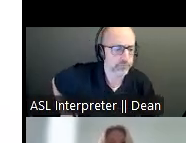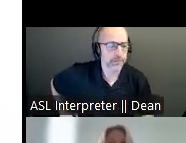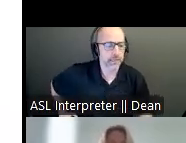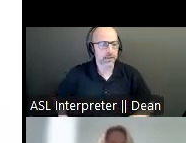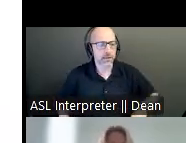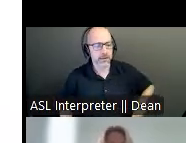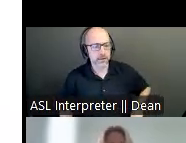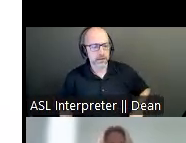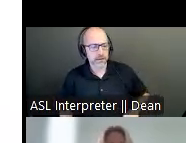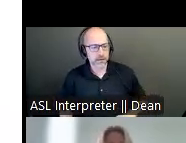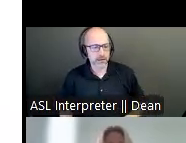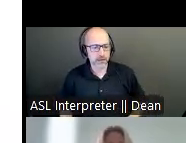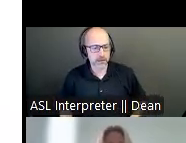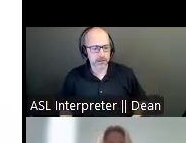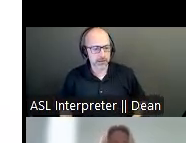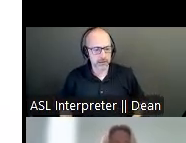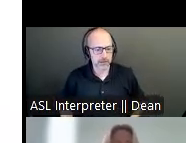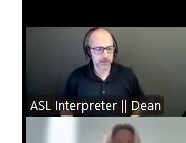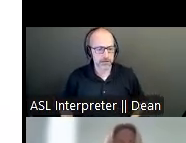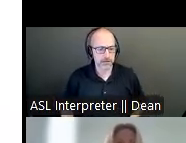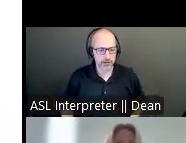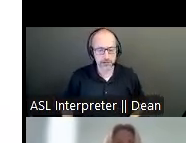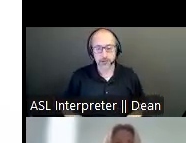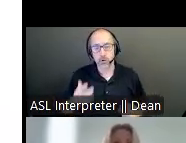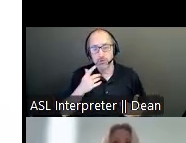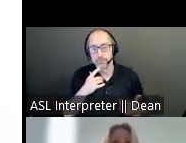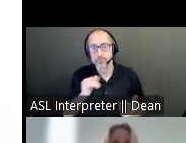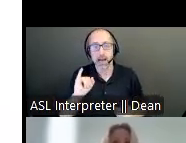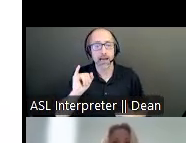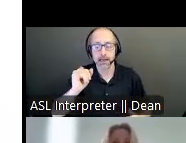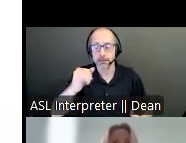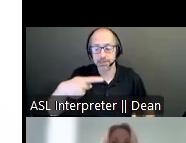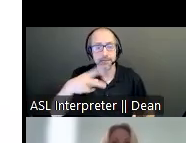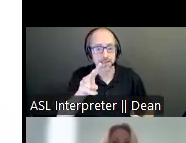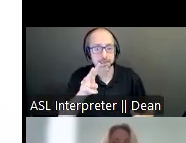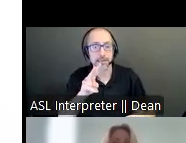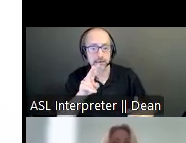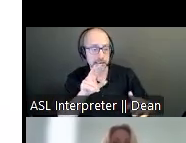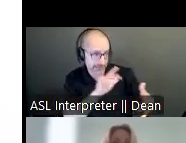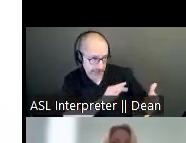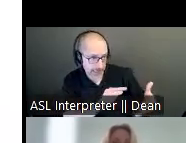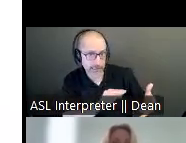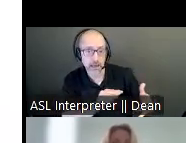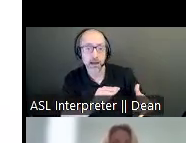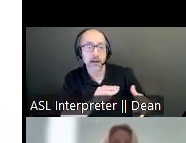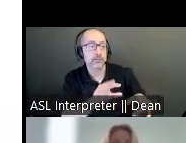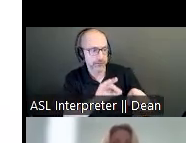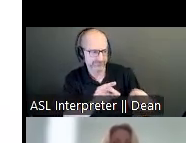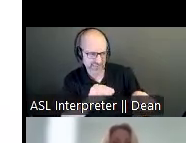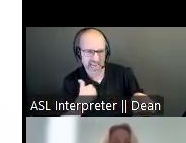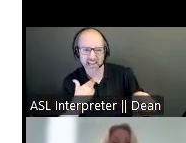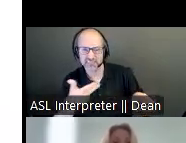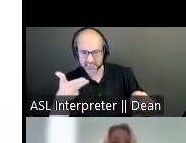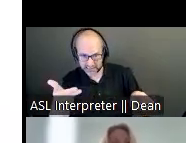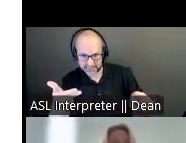What we've learned from the IPV homicide cases reviewed is that when domestic homicides involve the use of firearm,